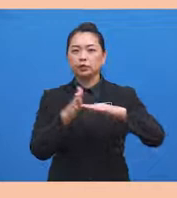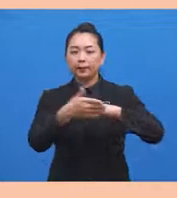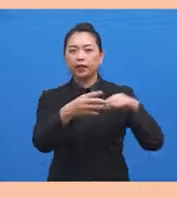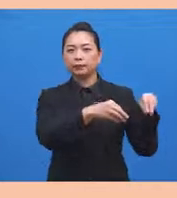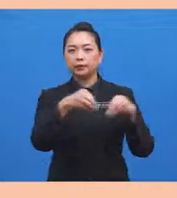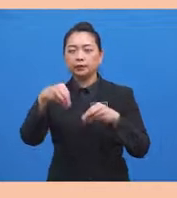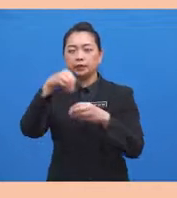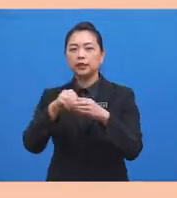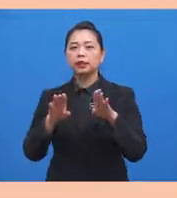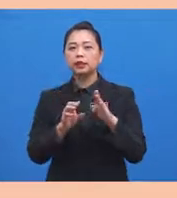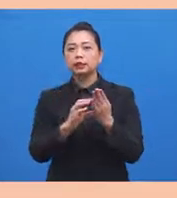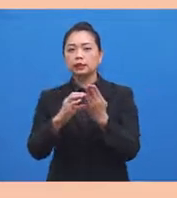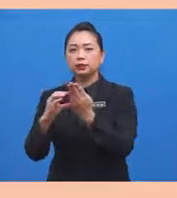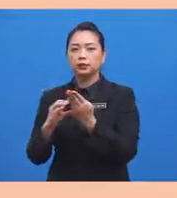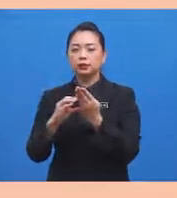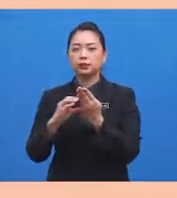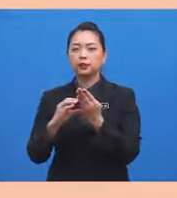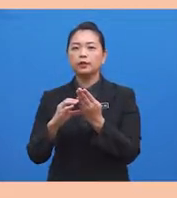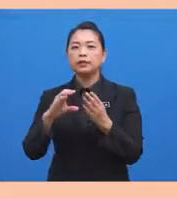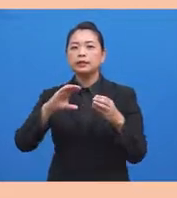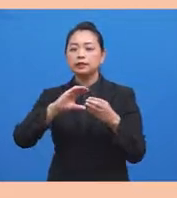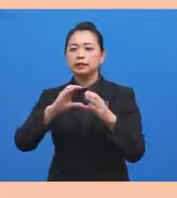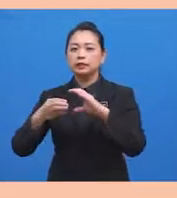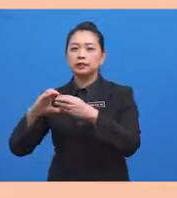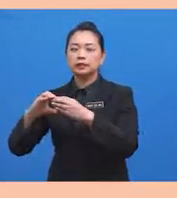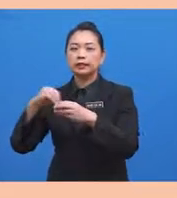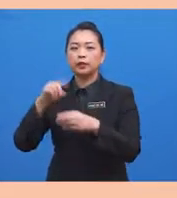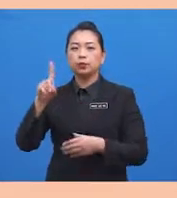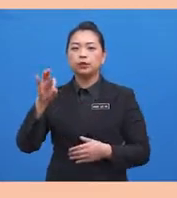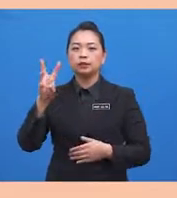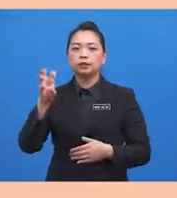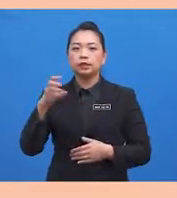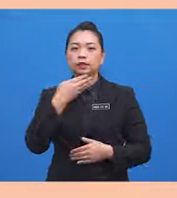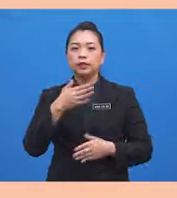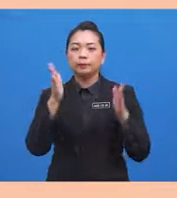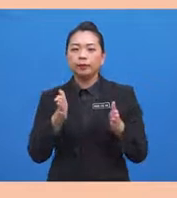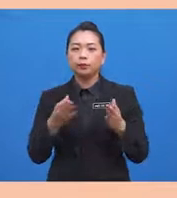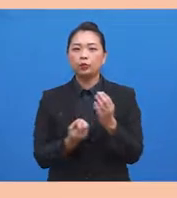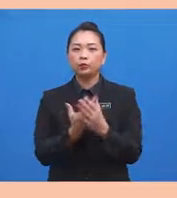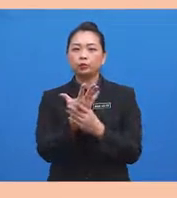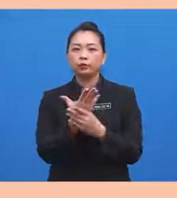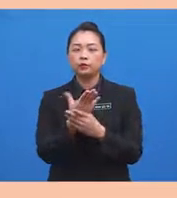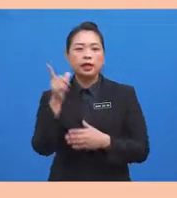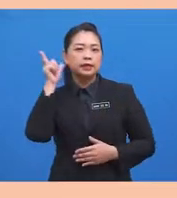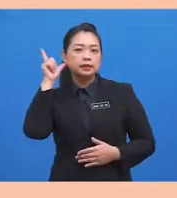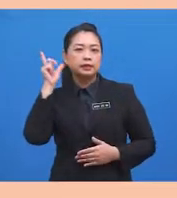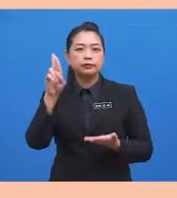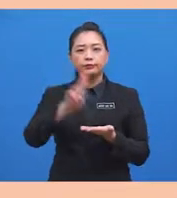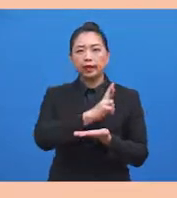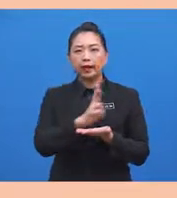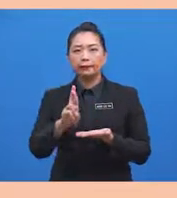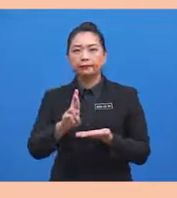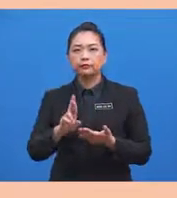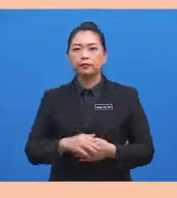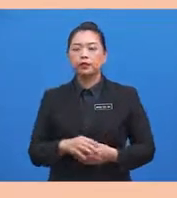the 1960s. Young people there grew up listening to the rhythms of funk and soul.